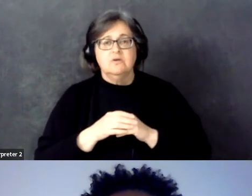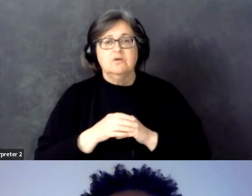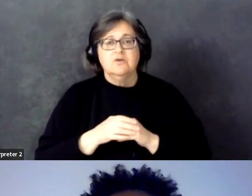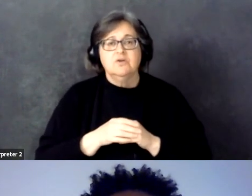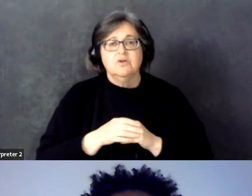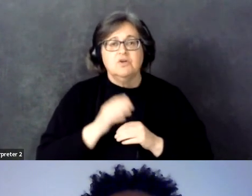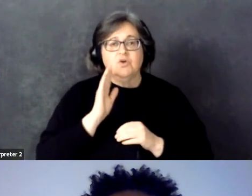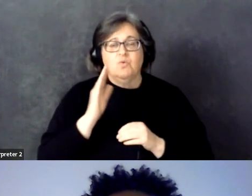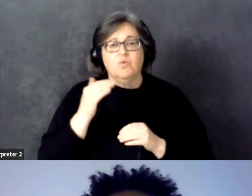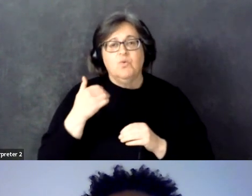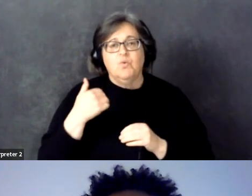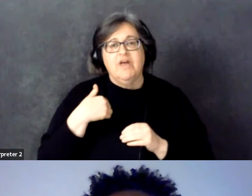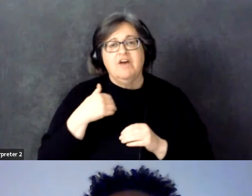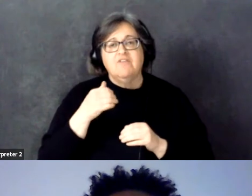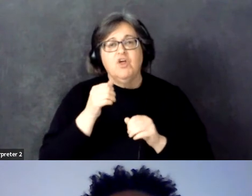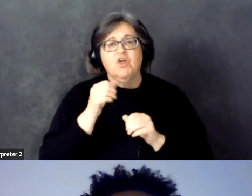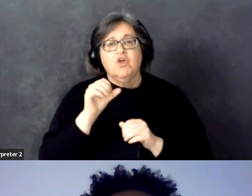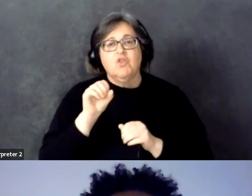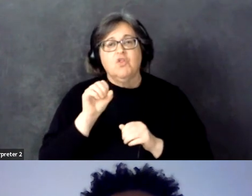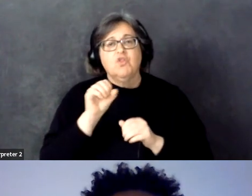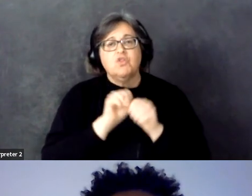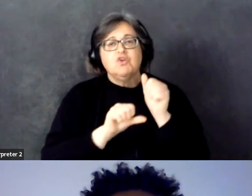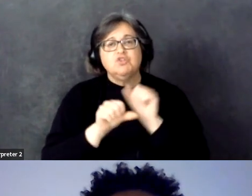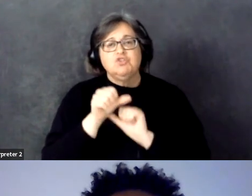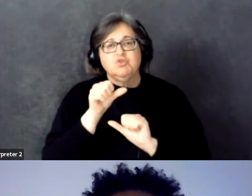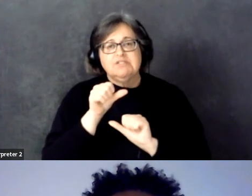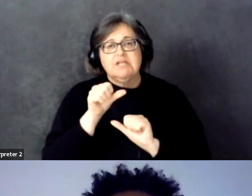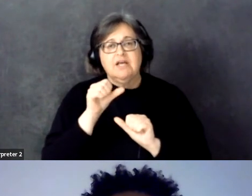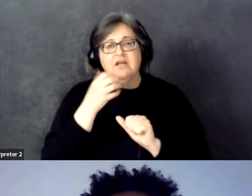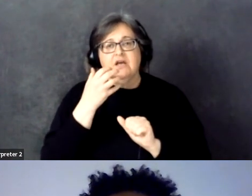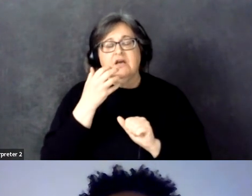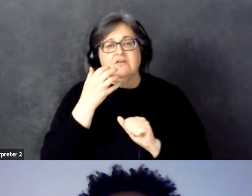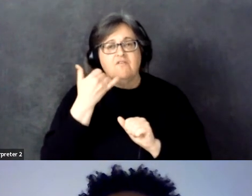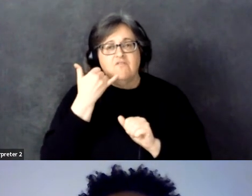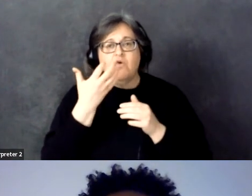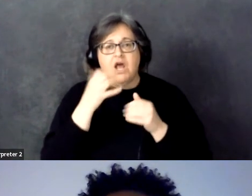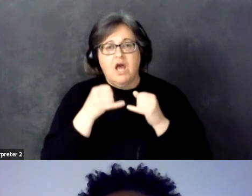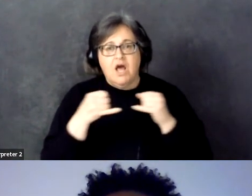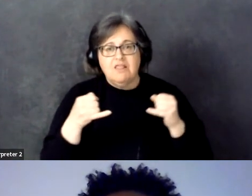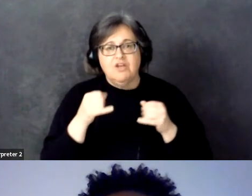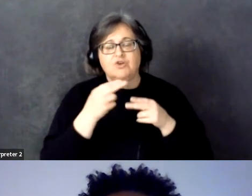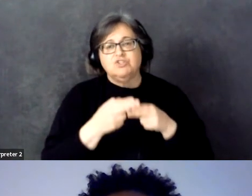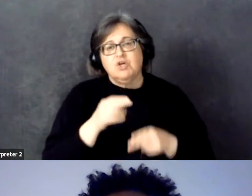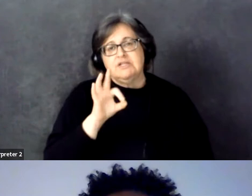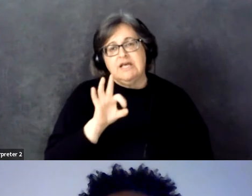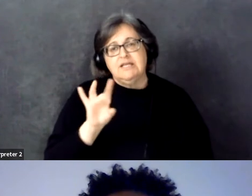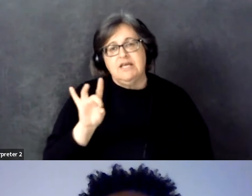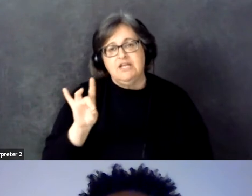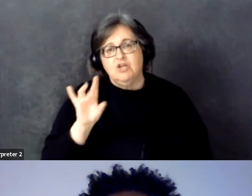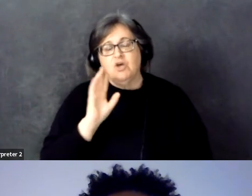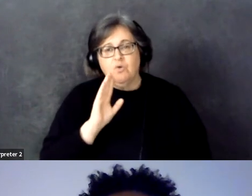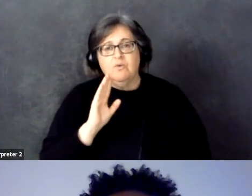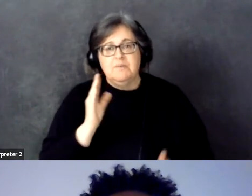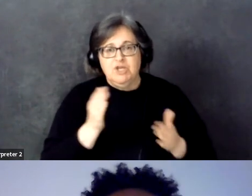there's an extension of the suicide hotline known as 988 that will be facilitated in Illinois.